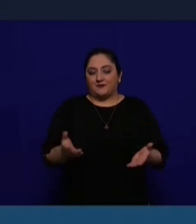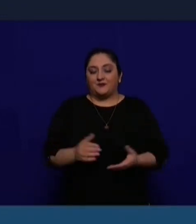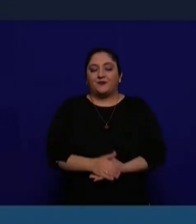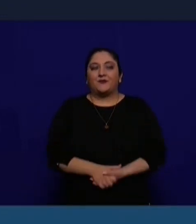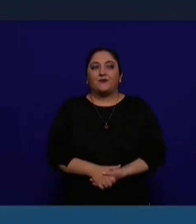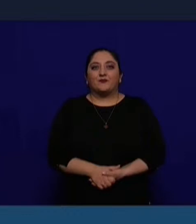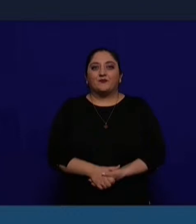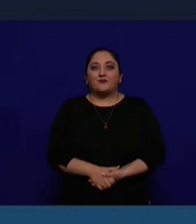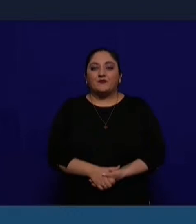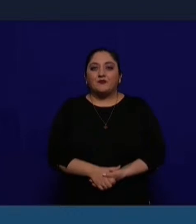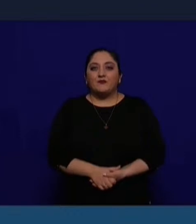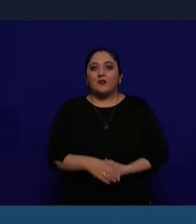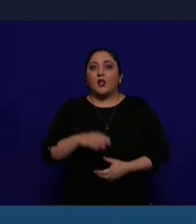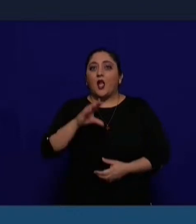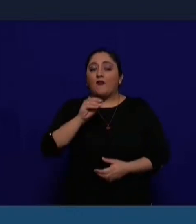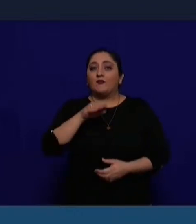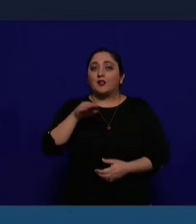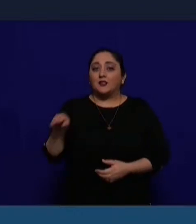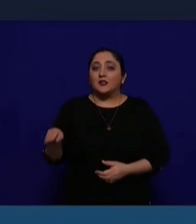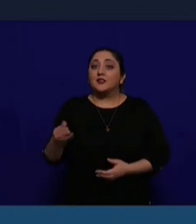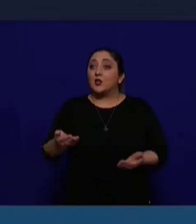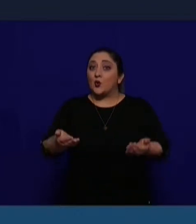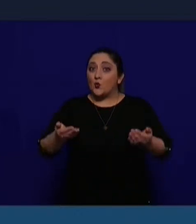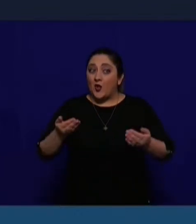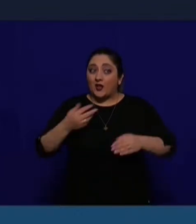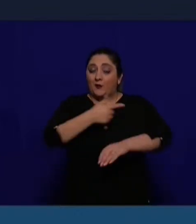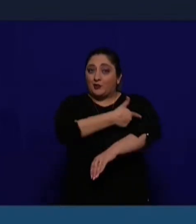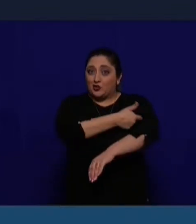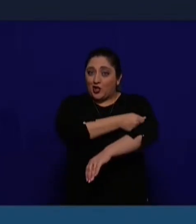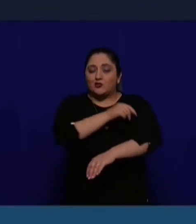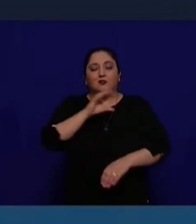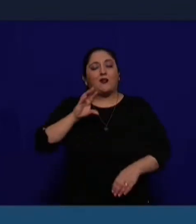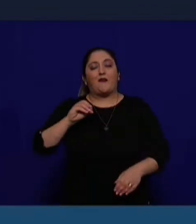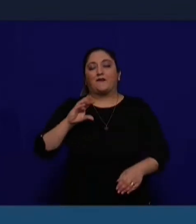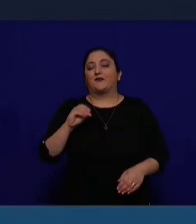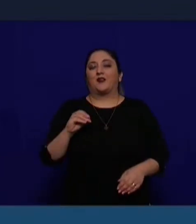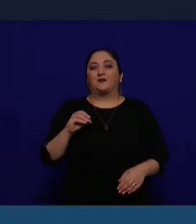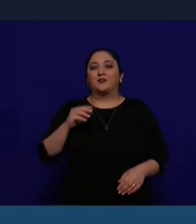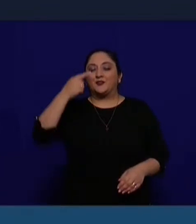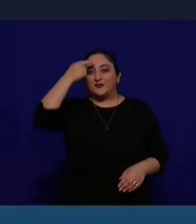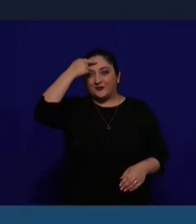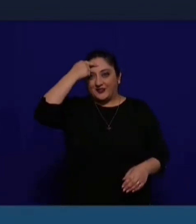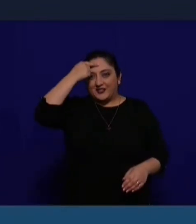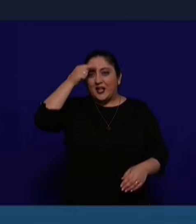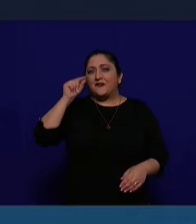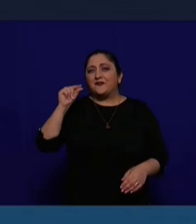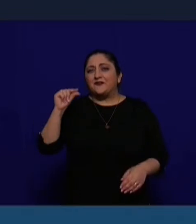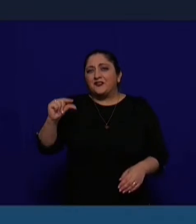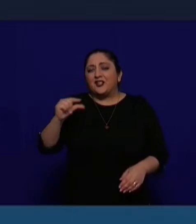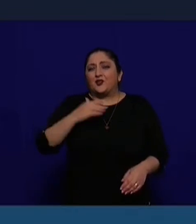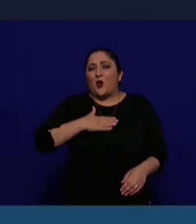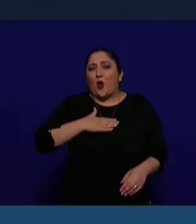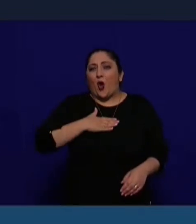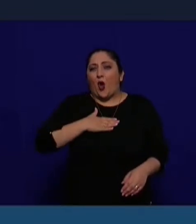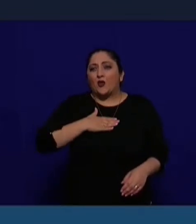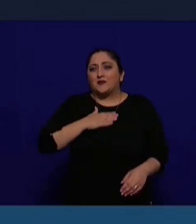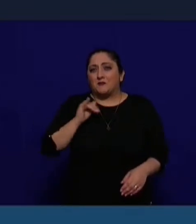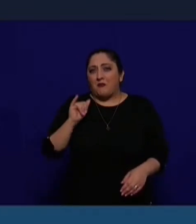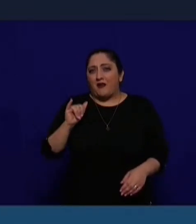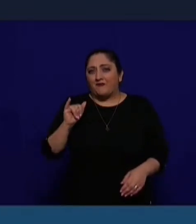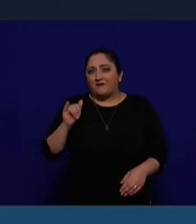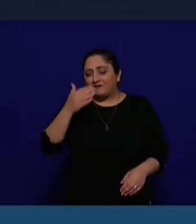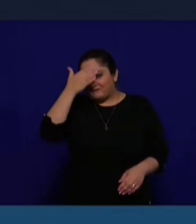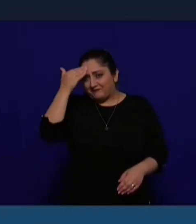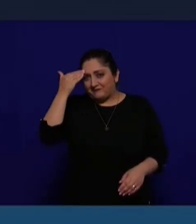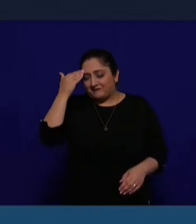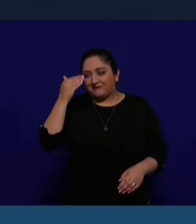il-konkurrenza tal-persuni li qegħdin jiġu għat-tilqim hija tajba ħafna u allura jfisser li dawn il-ftit side effects li qegħdin naraw mhux qed iżommu n-nies milli